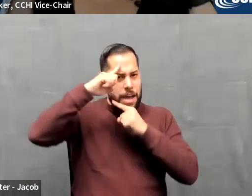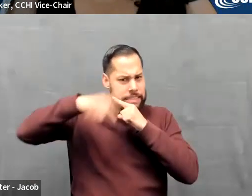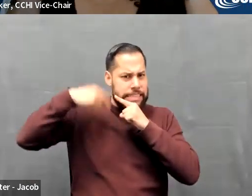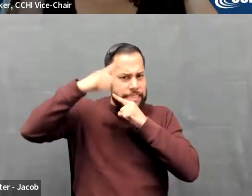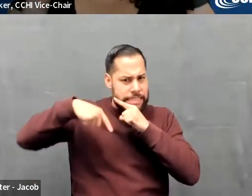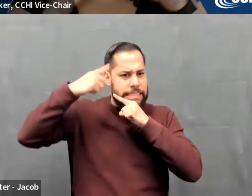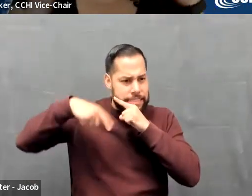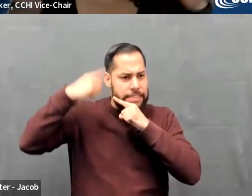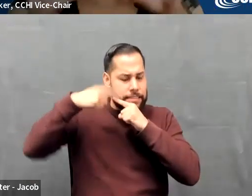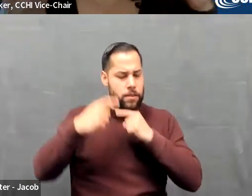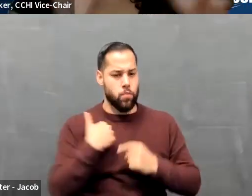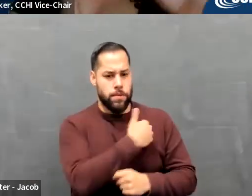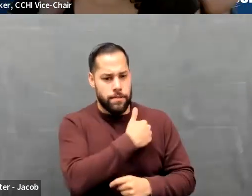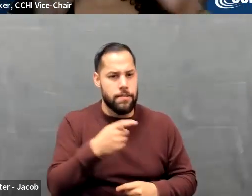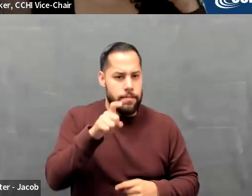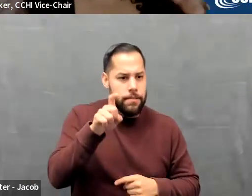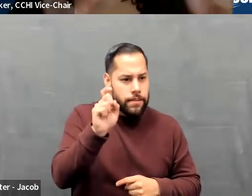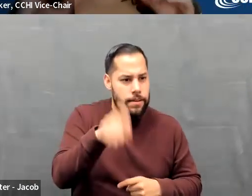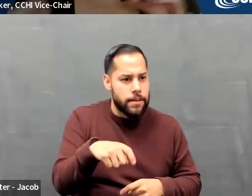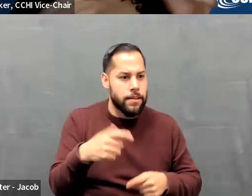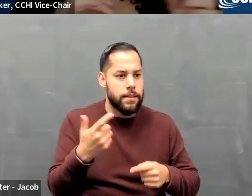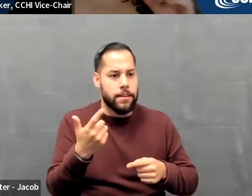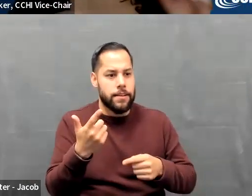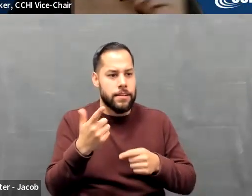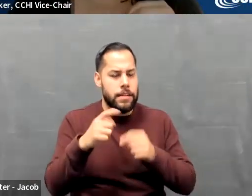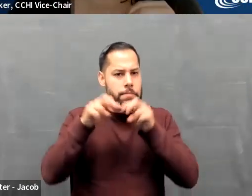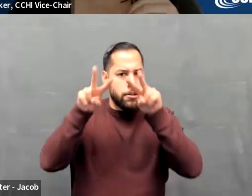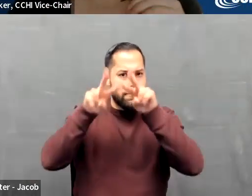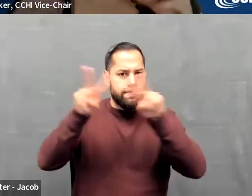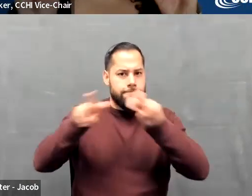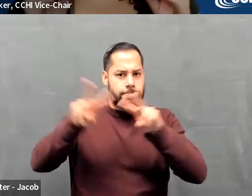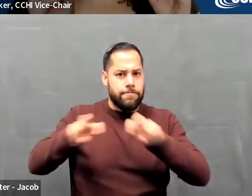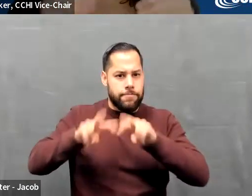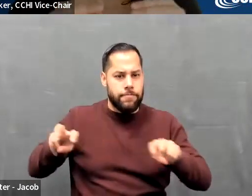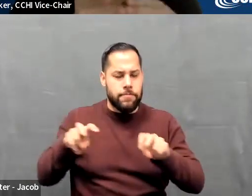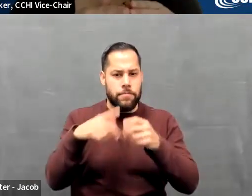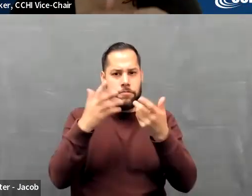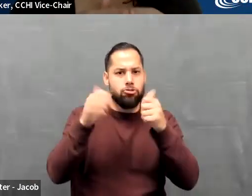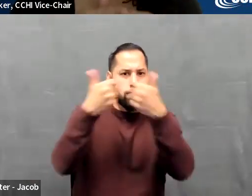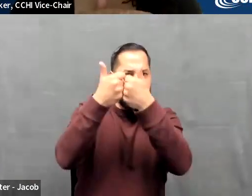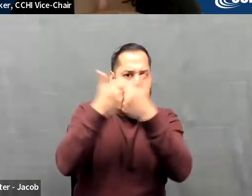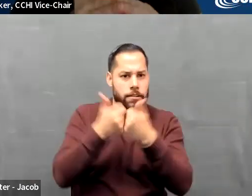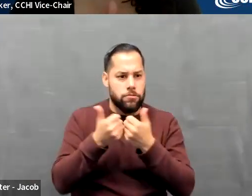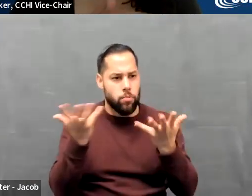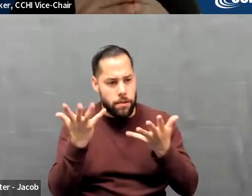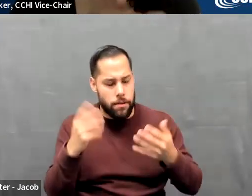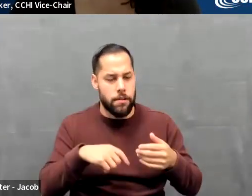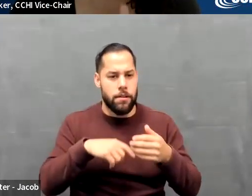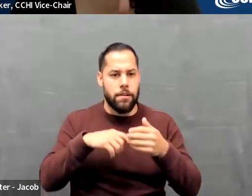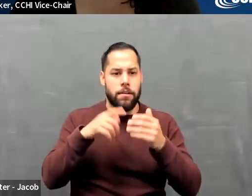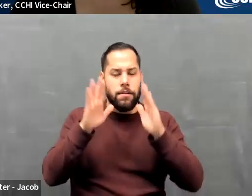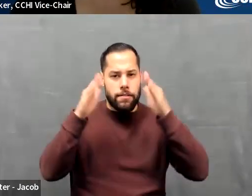and we need to be able to pick apart what the challenges are and do things to focus on